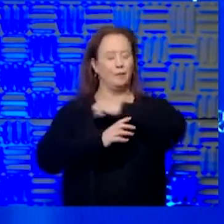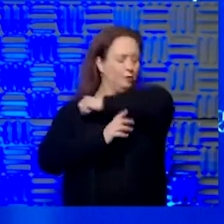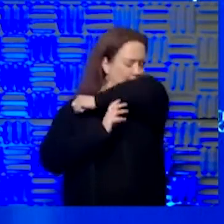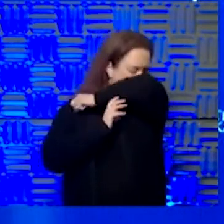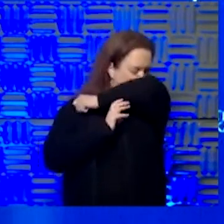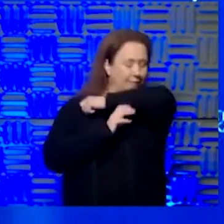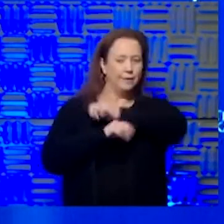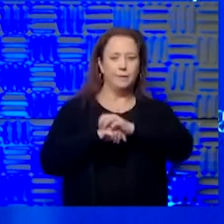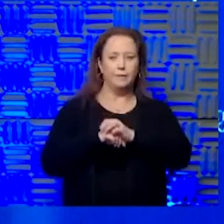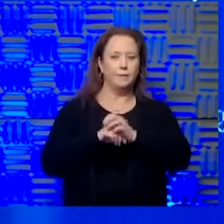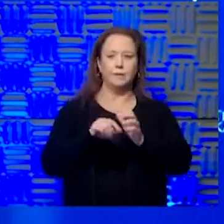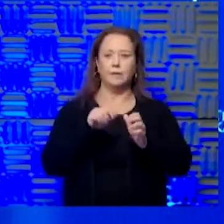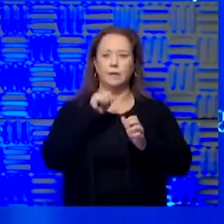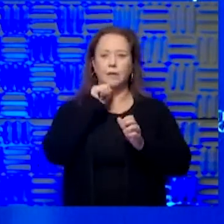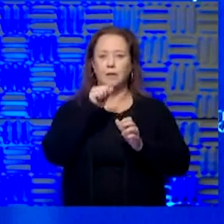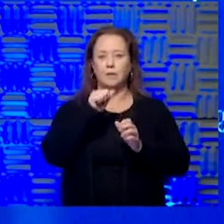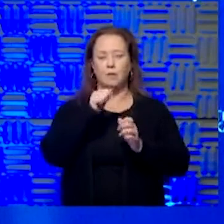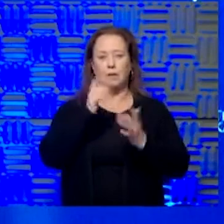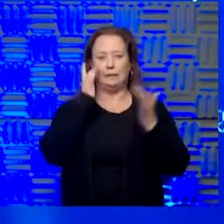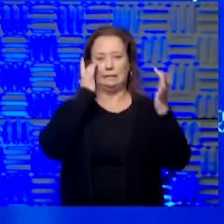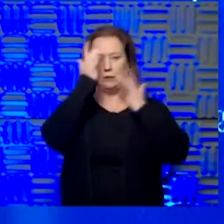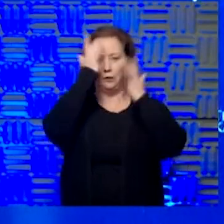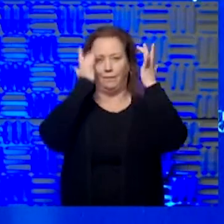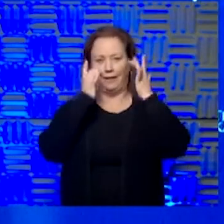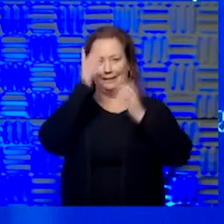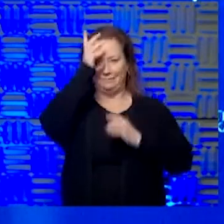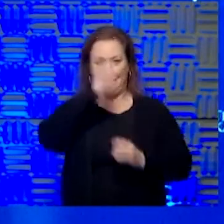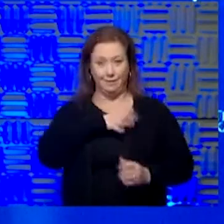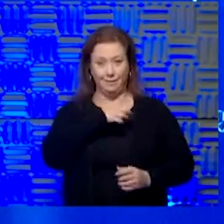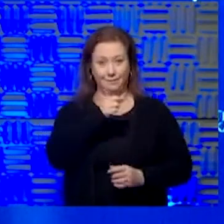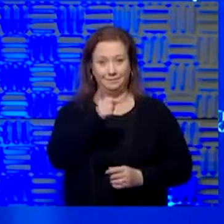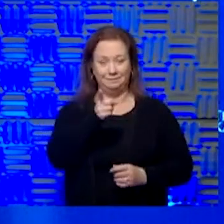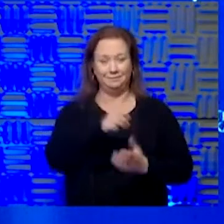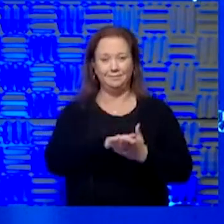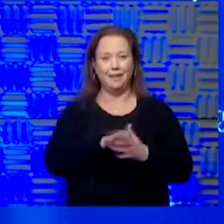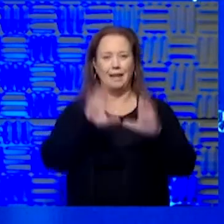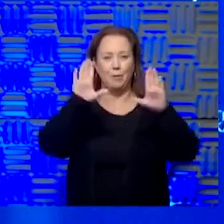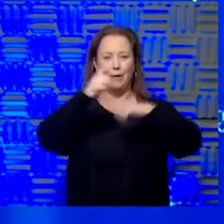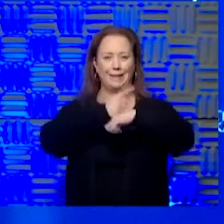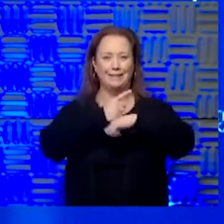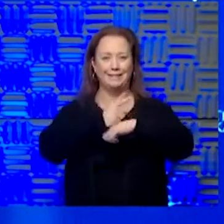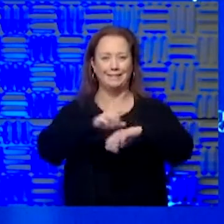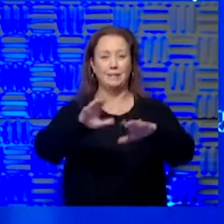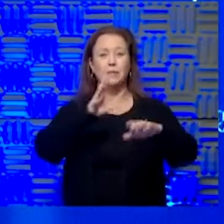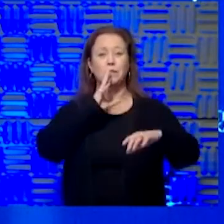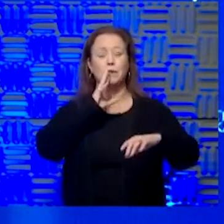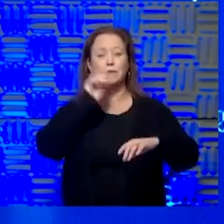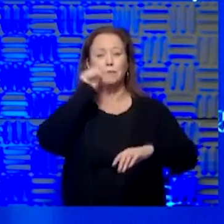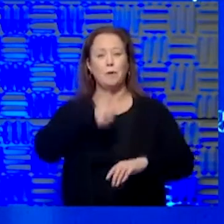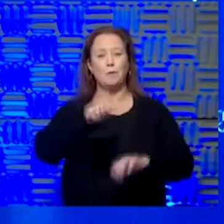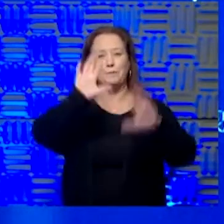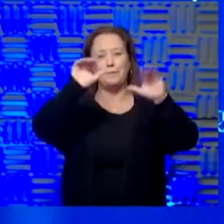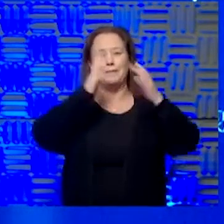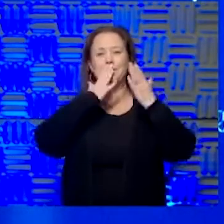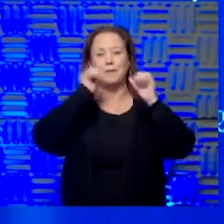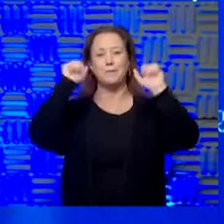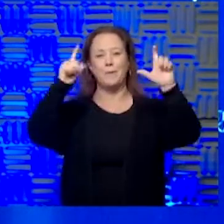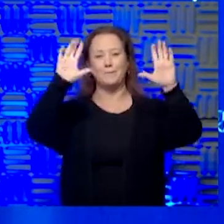elbow, don't be a guy and touch your face, and most of all, have a great day. We'll talk to you tomorrow. Thank you all very much.